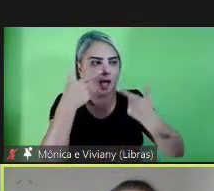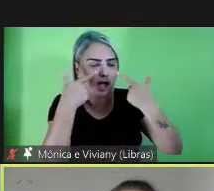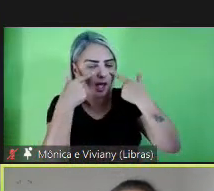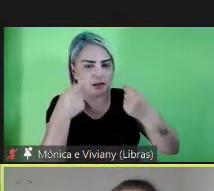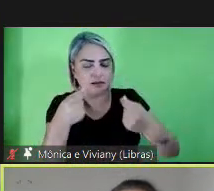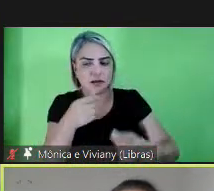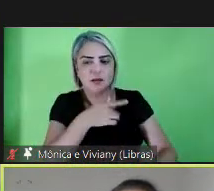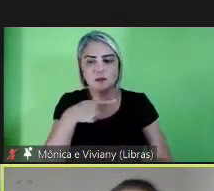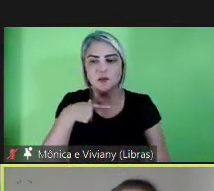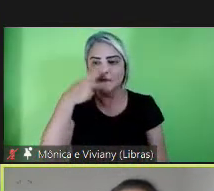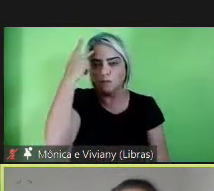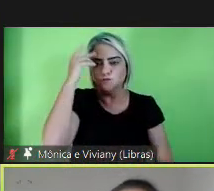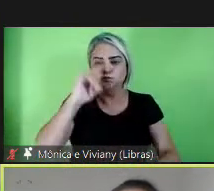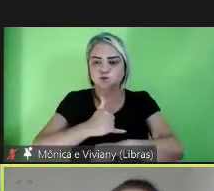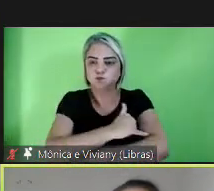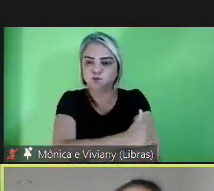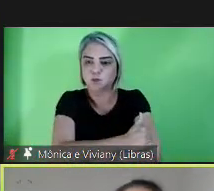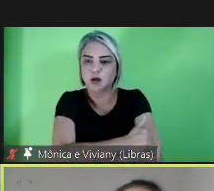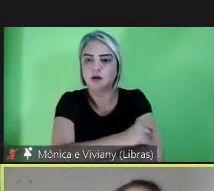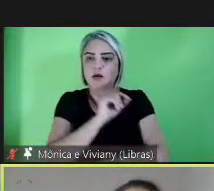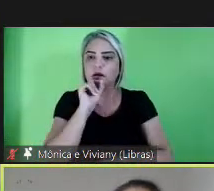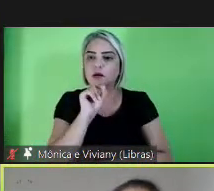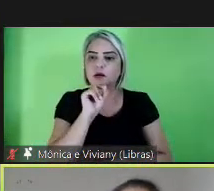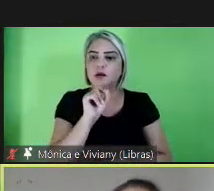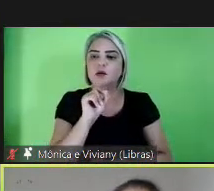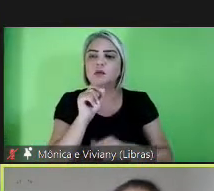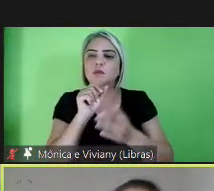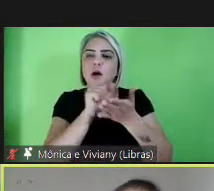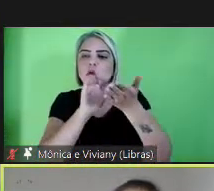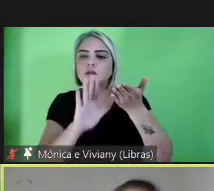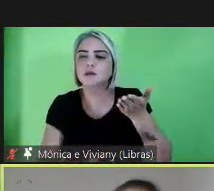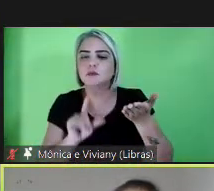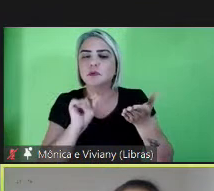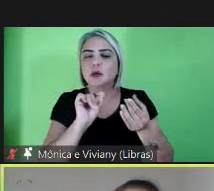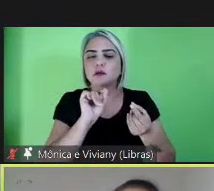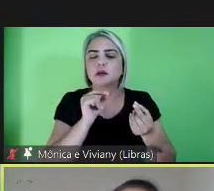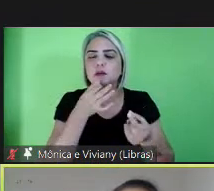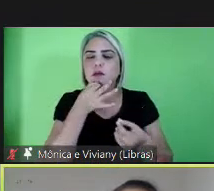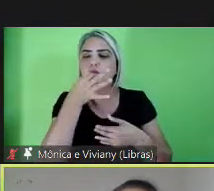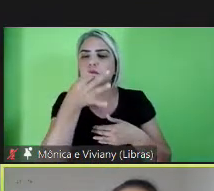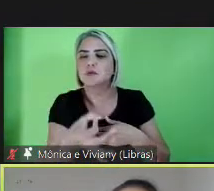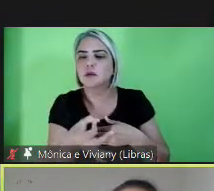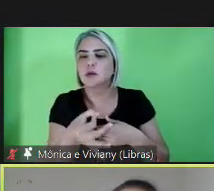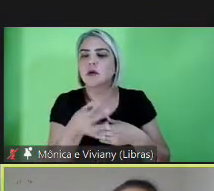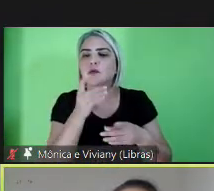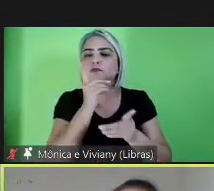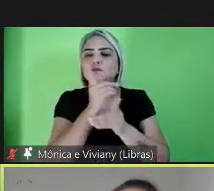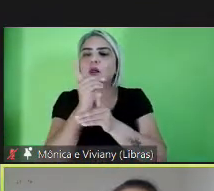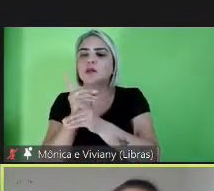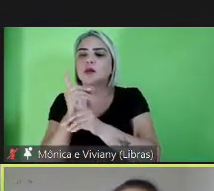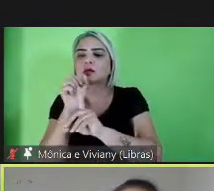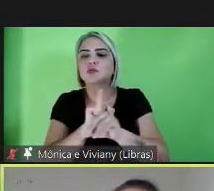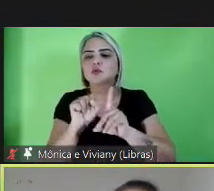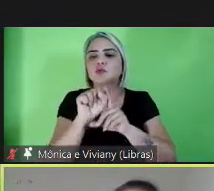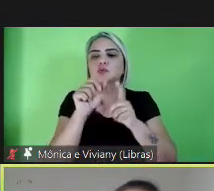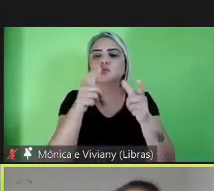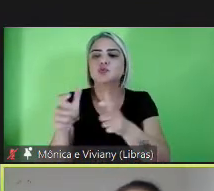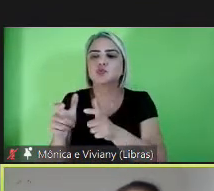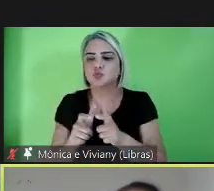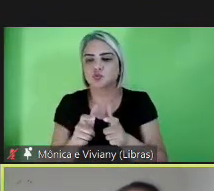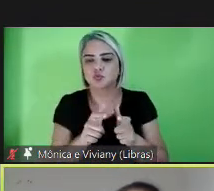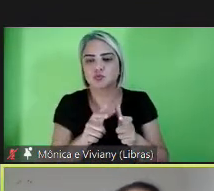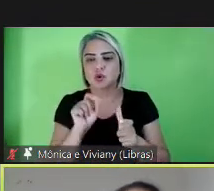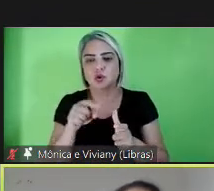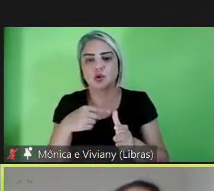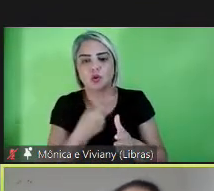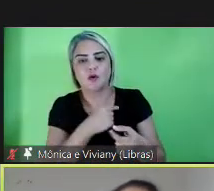in care for people with obesity and overweight. And one of the activities which was suggested was a social diagnosis